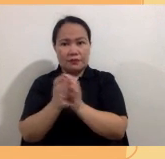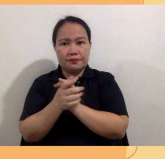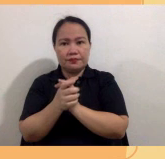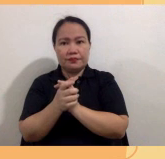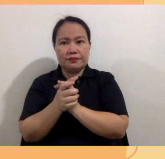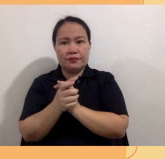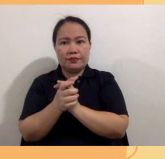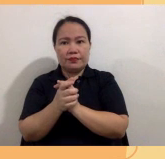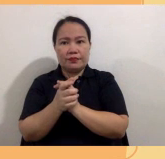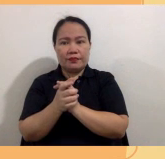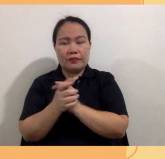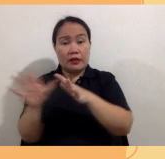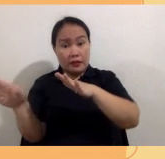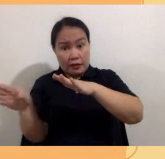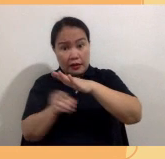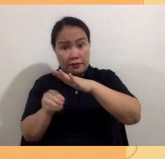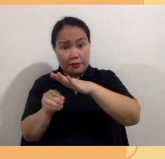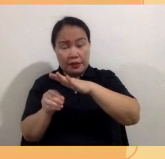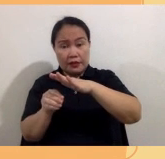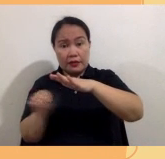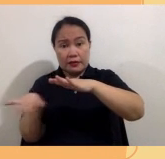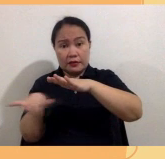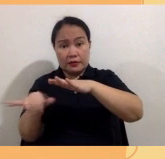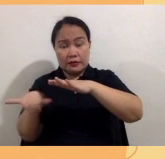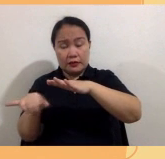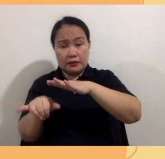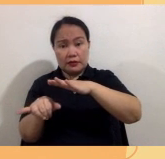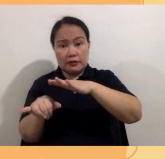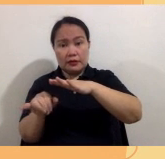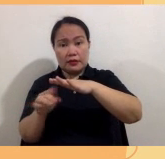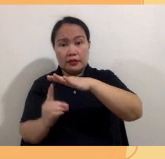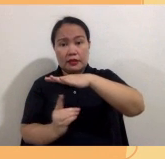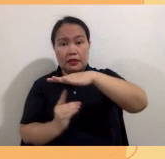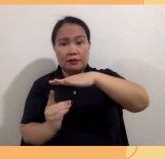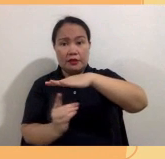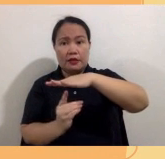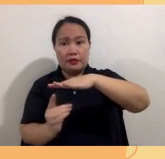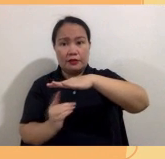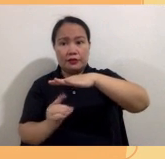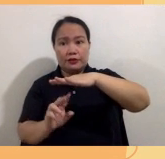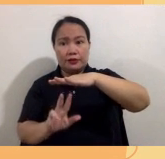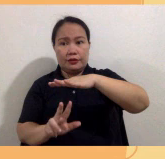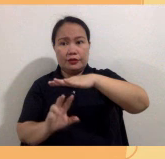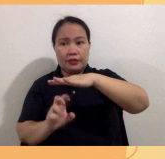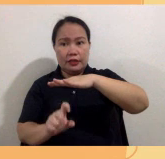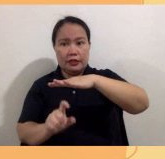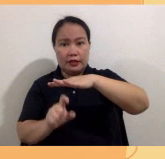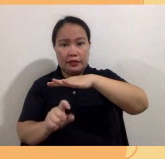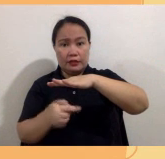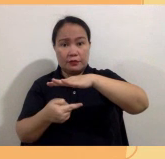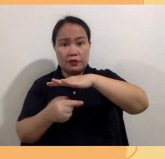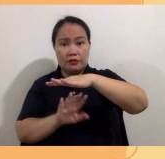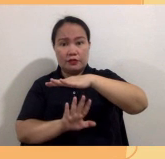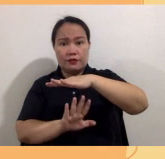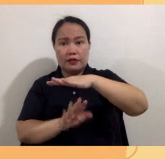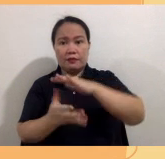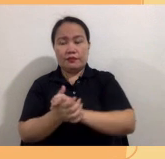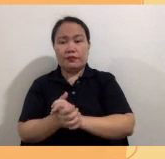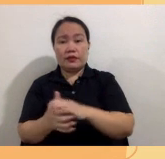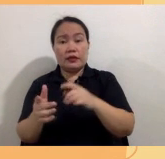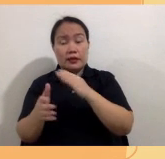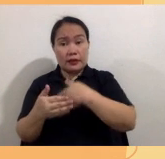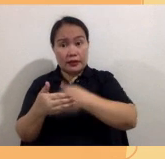next. Copy the common denominator. So, I have here 3x minus 5. So, we will copy. Next